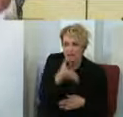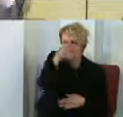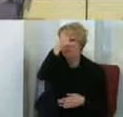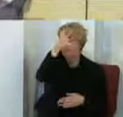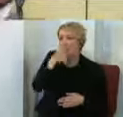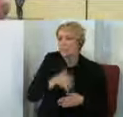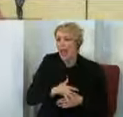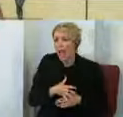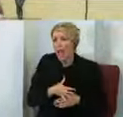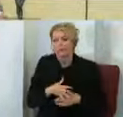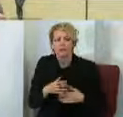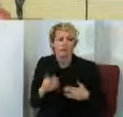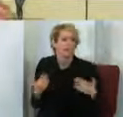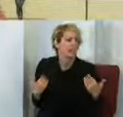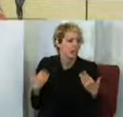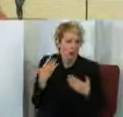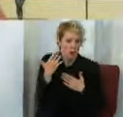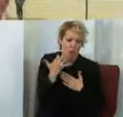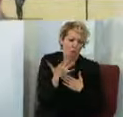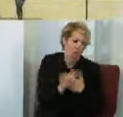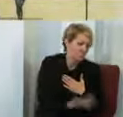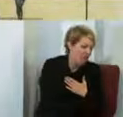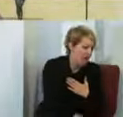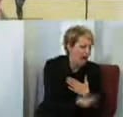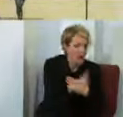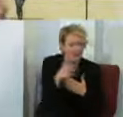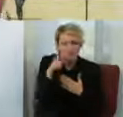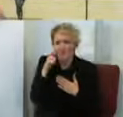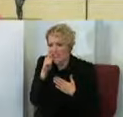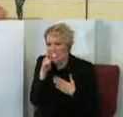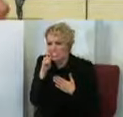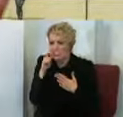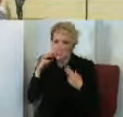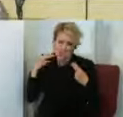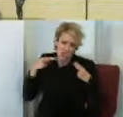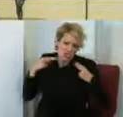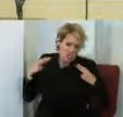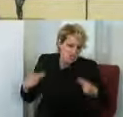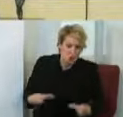blood and flesh man, standing there as God